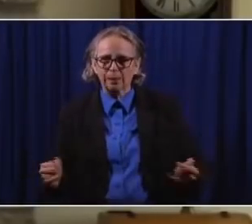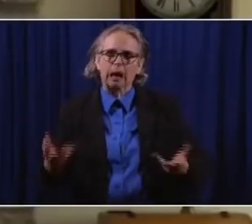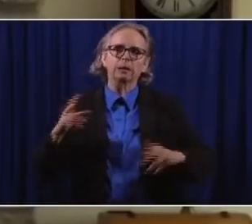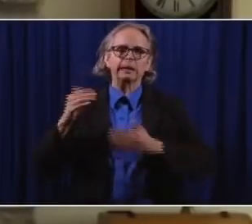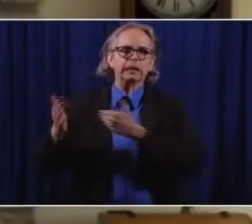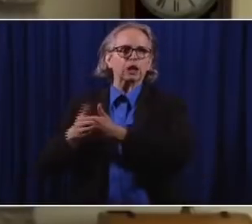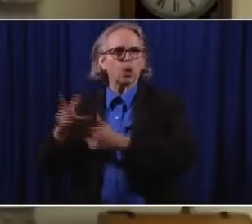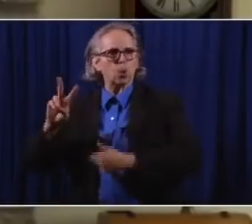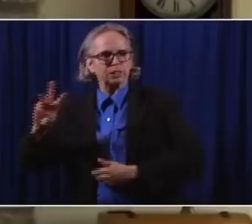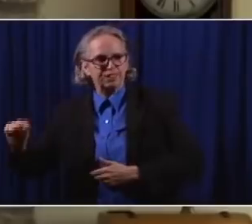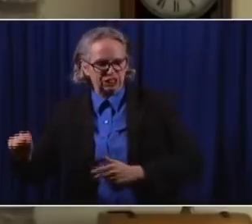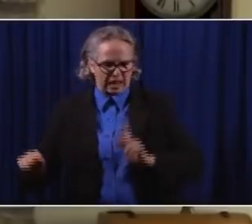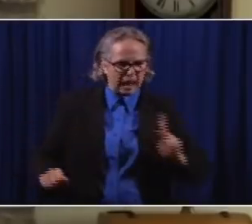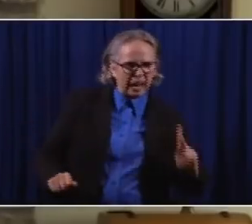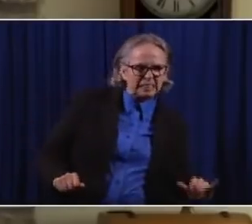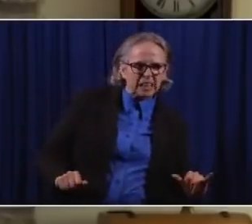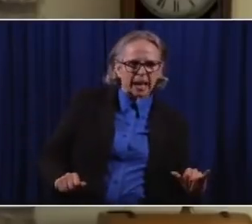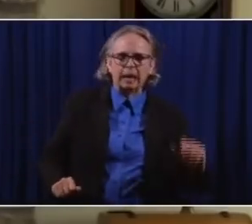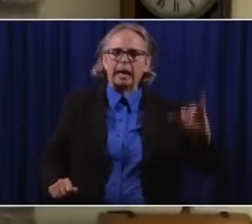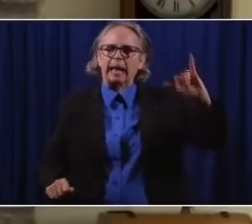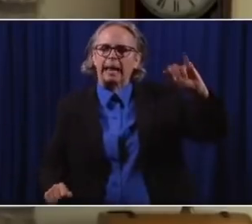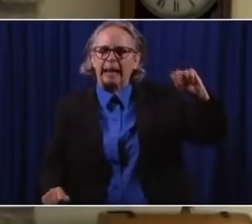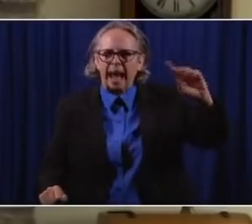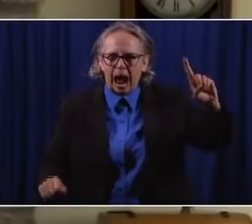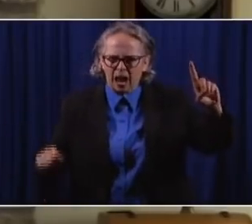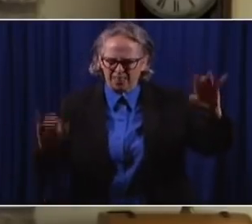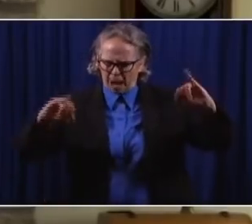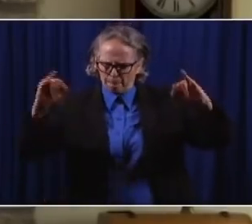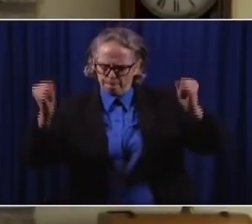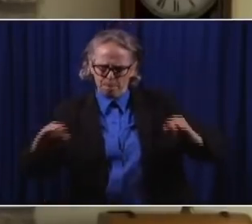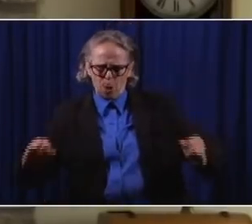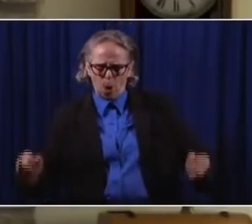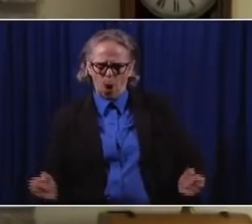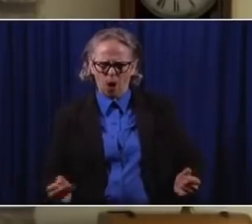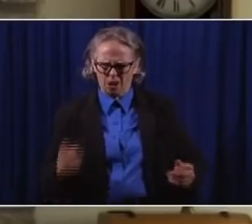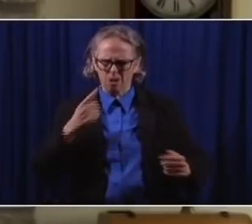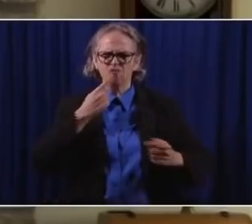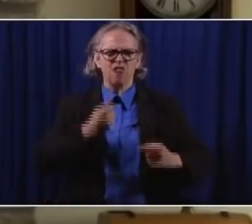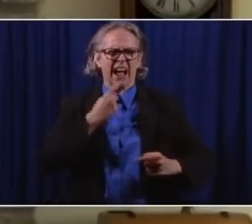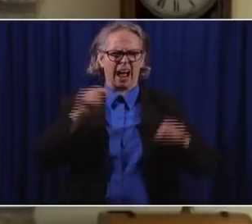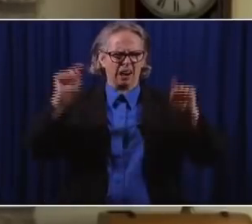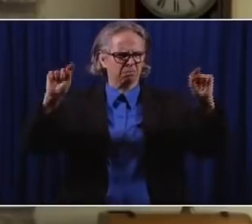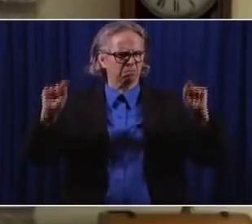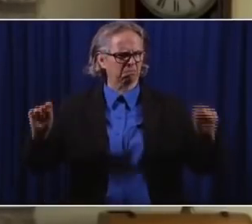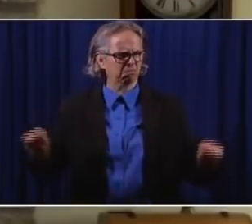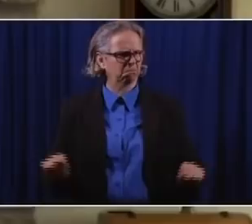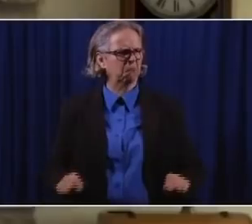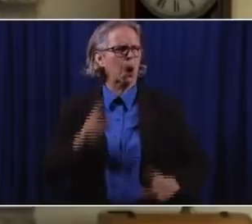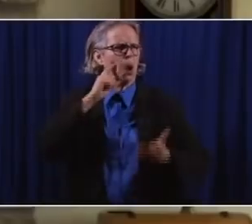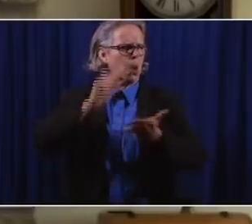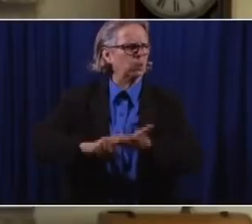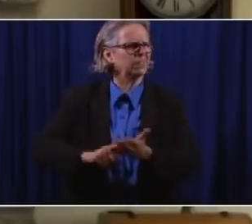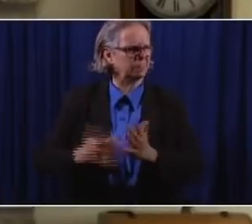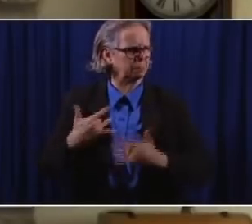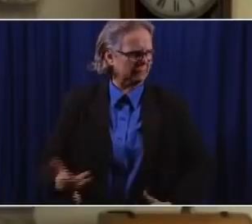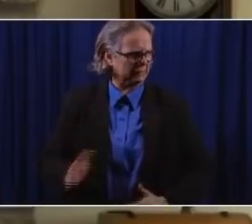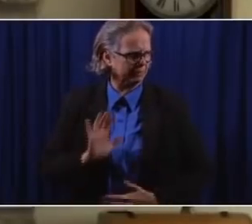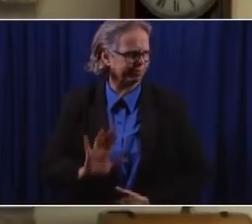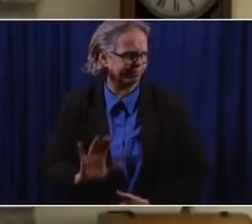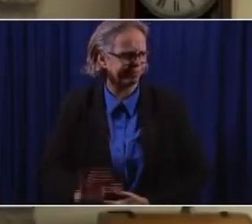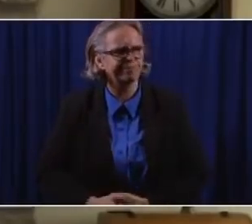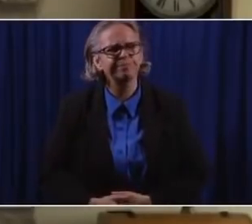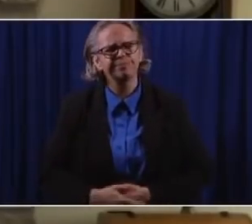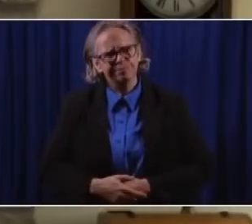incident counties dropped from 21 last week to 20 this week, not much of a change. The population